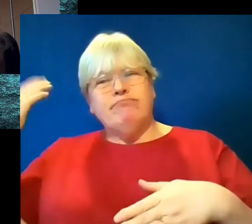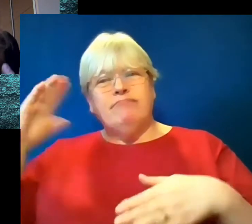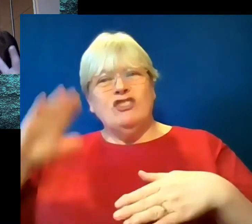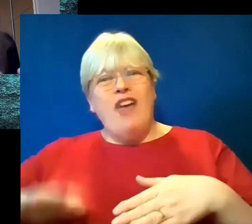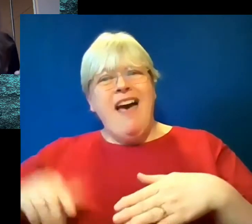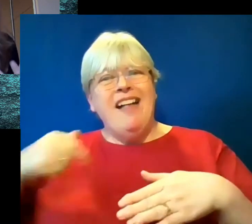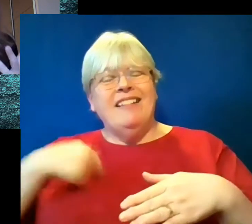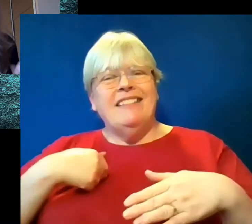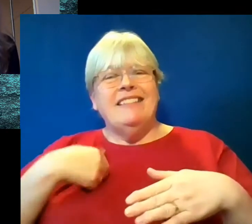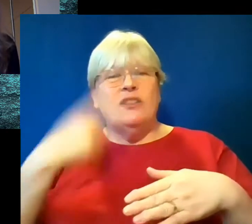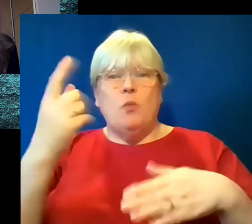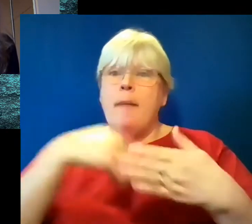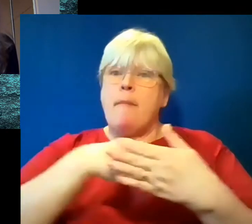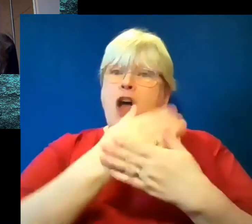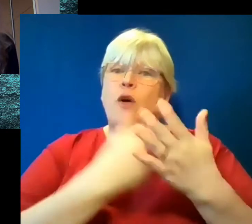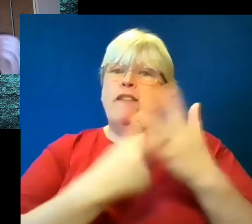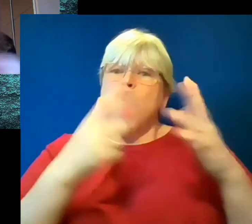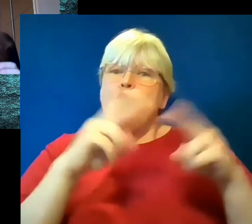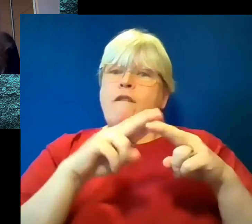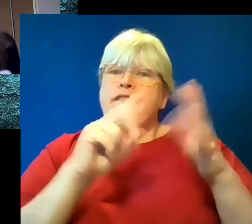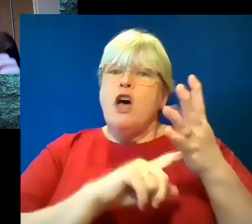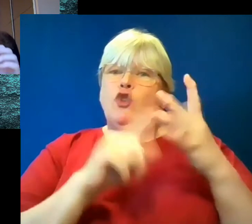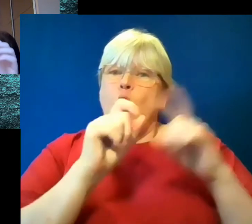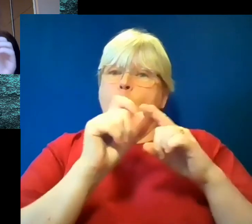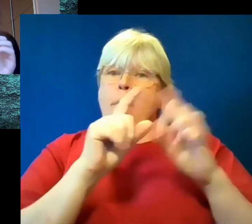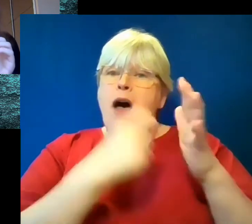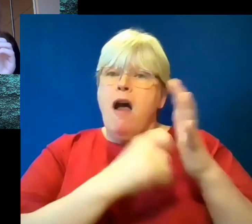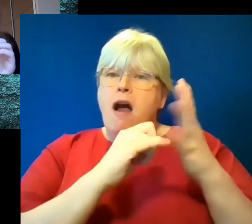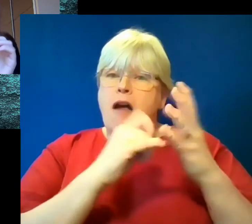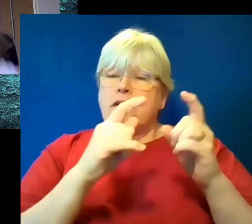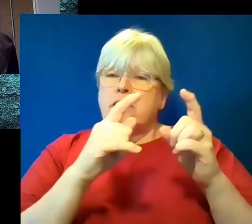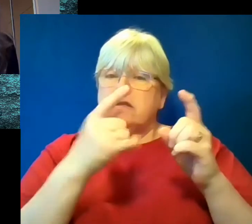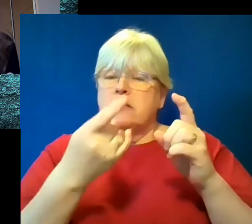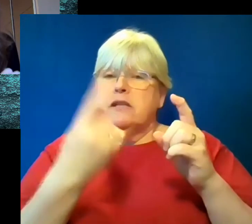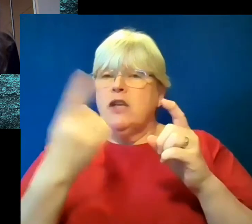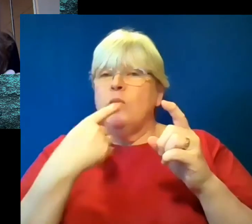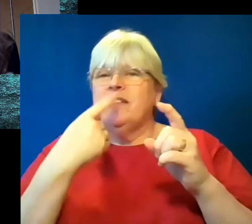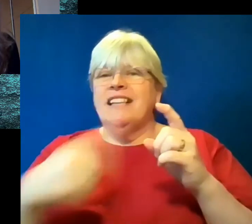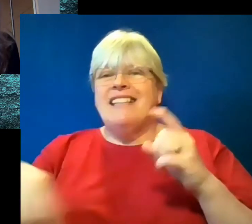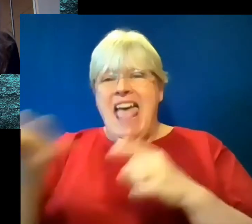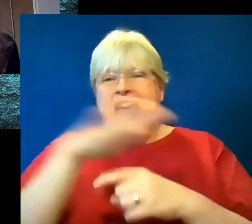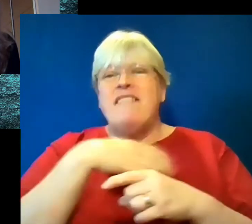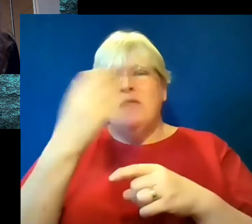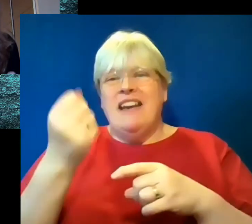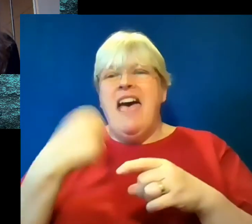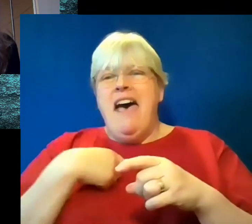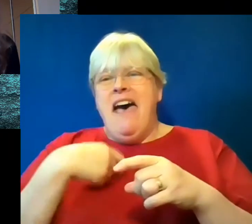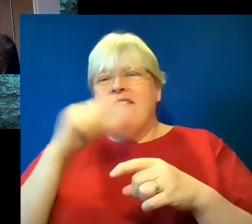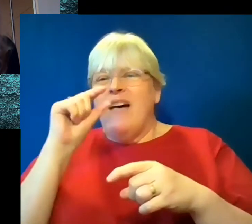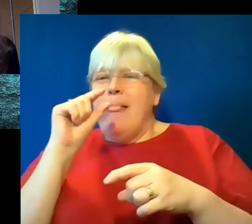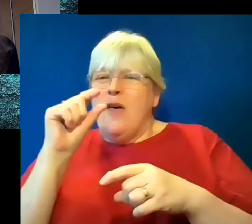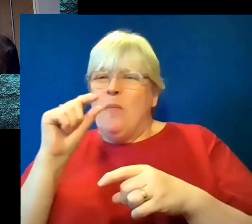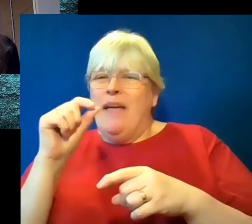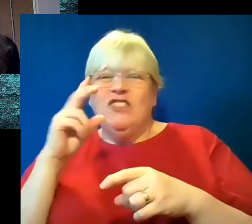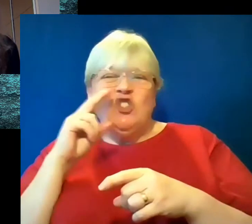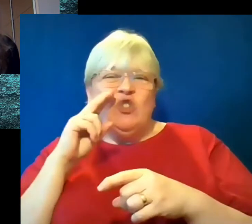Rooftopers where I think it's Charles, somebody says, everybody has a little bit of strangeness in them. It's just a question of